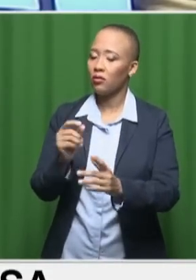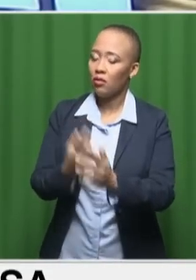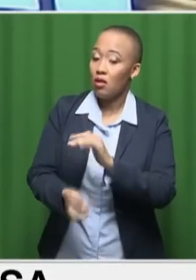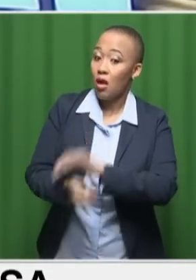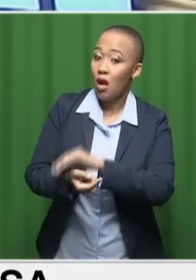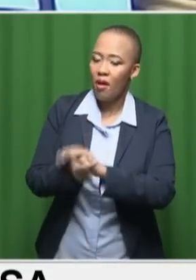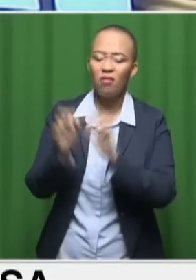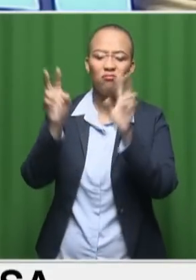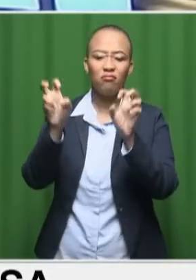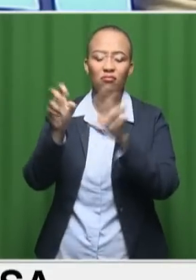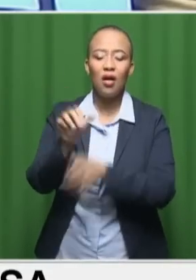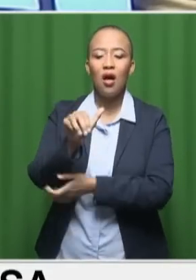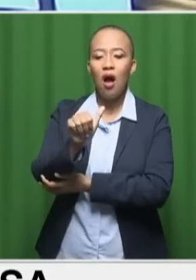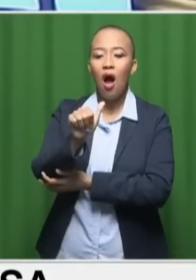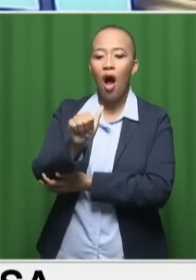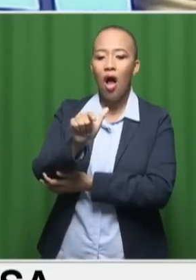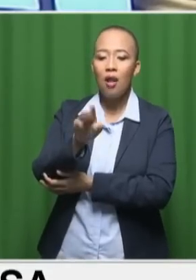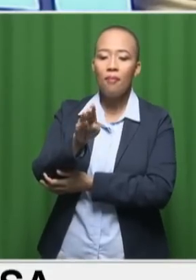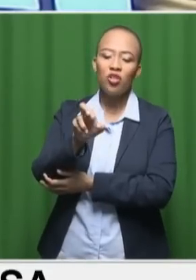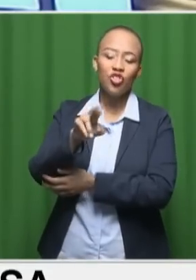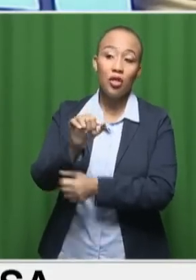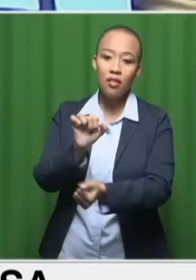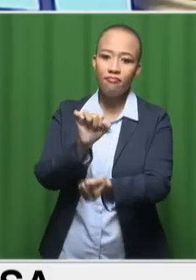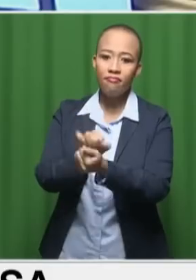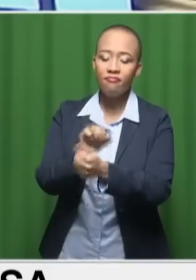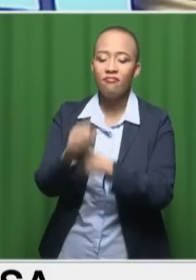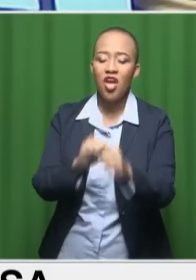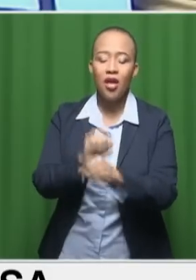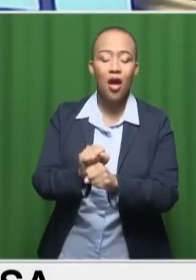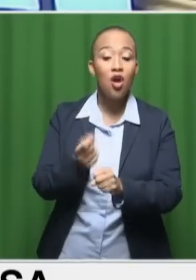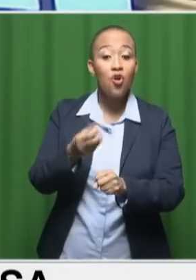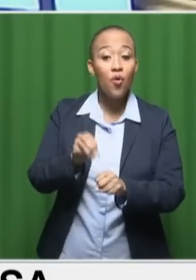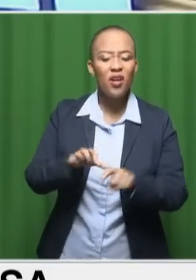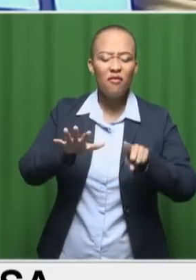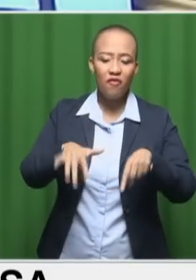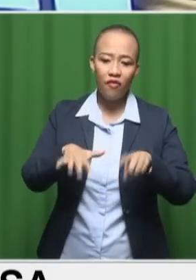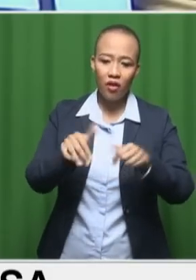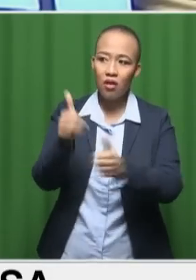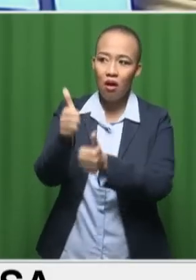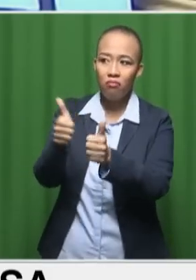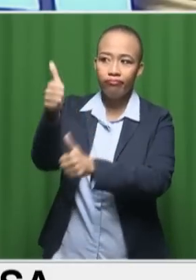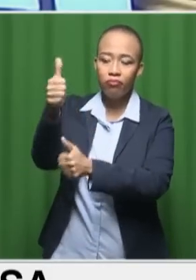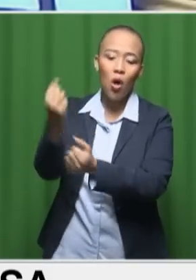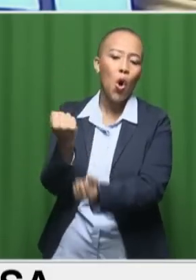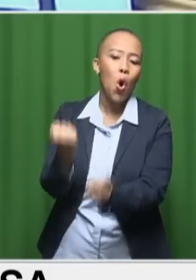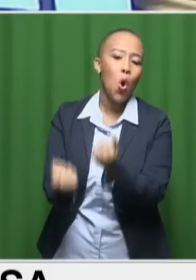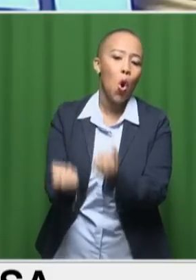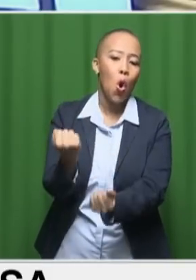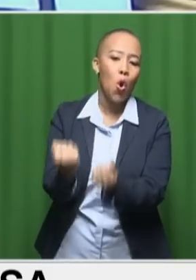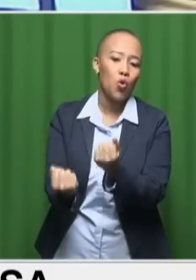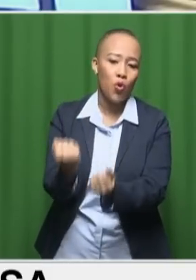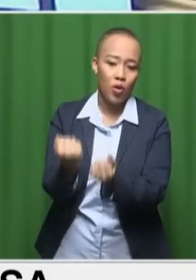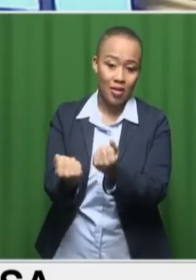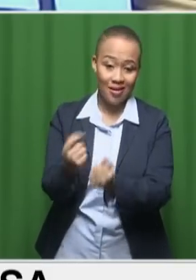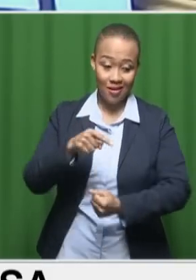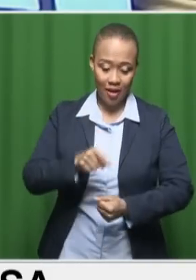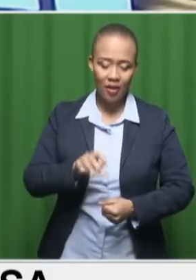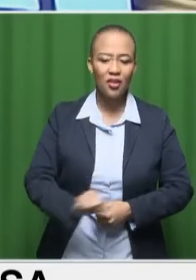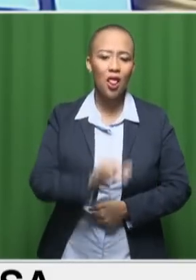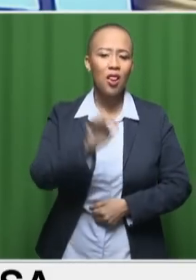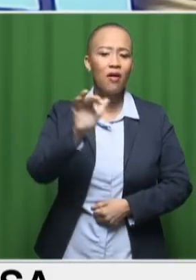is a really important development for how South Africa sees its own foreign policy, but also how South Africa sees its